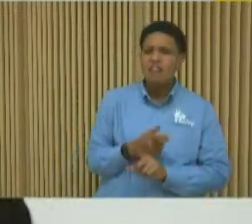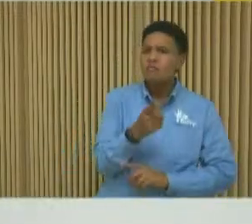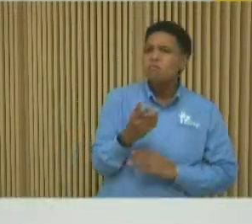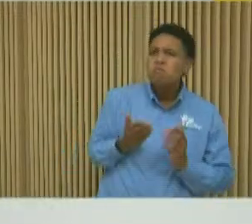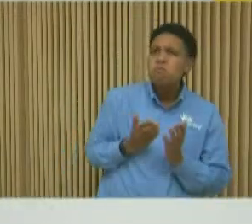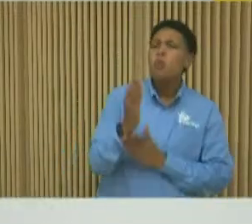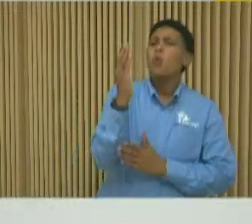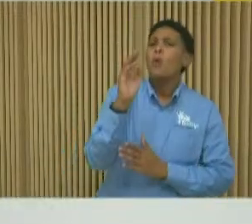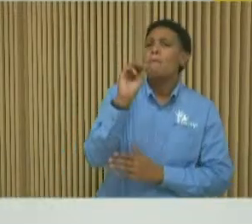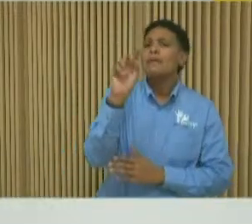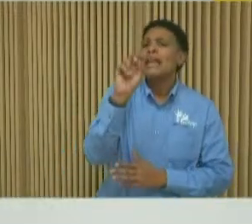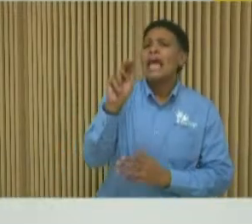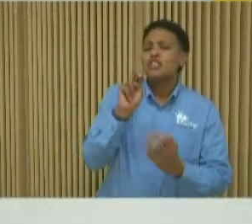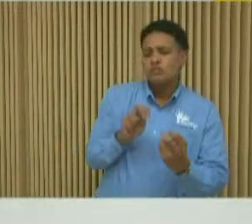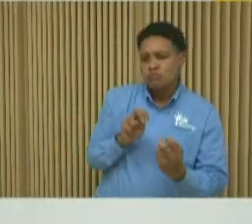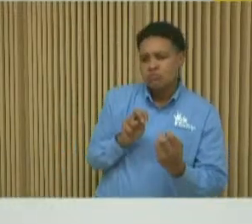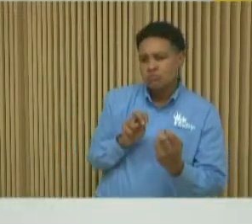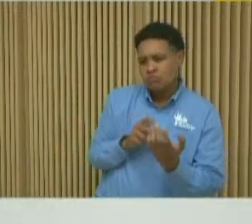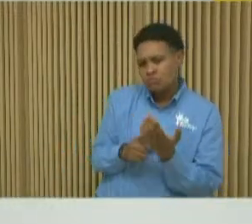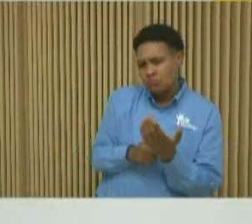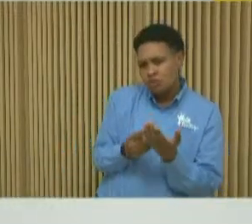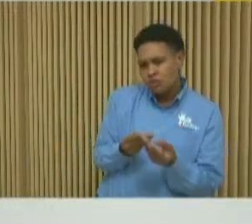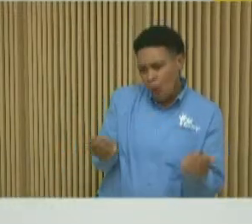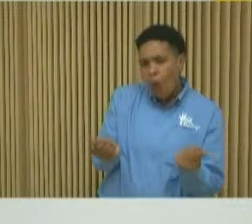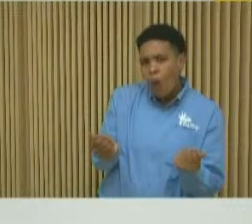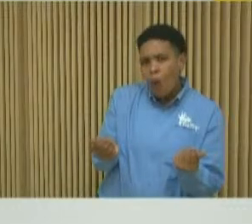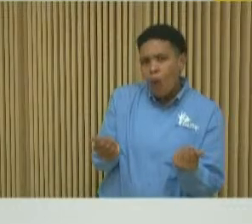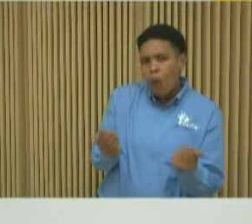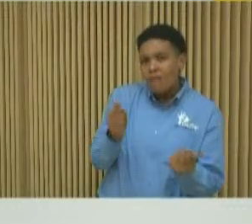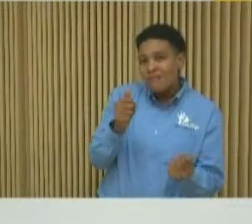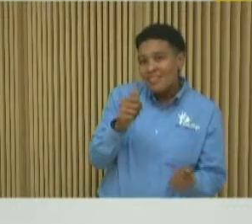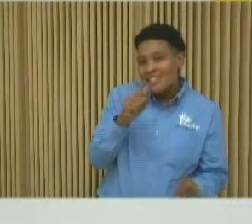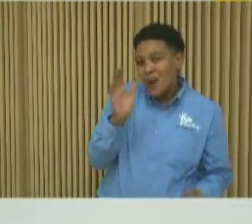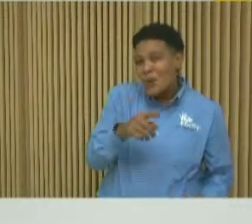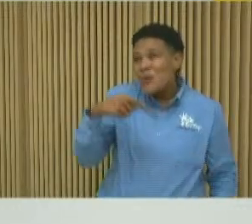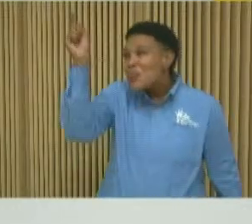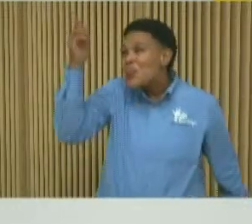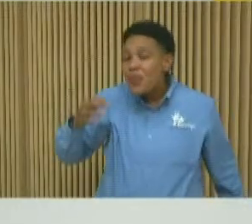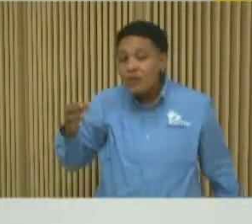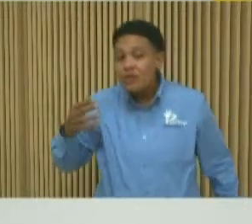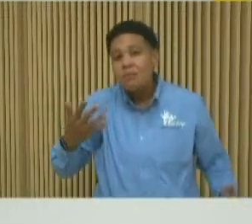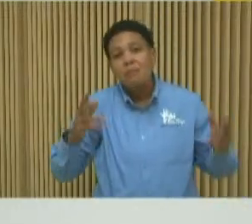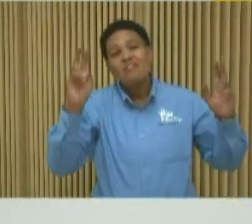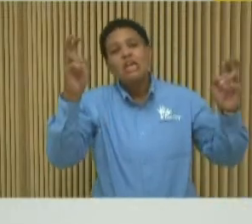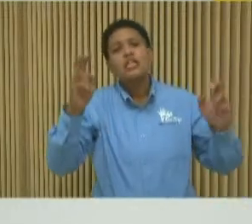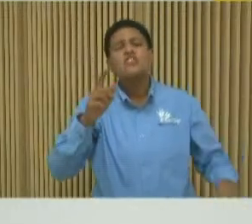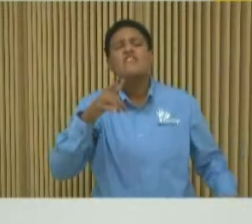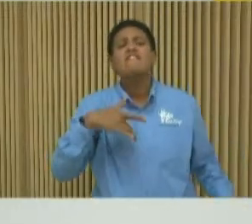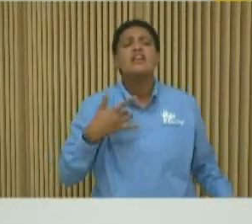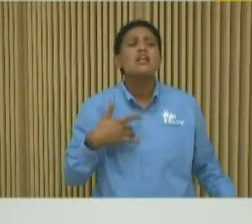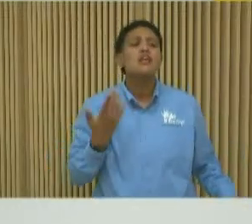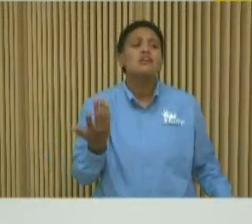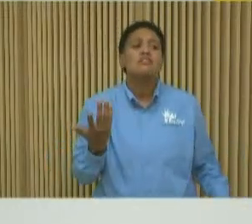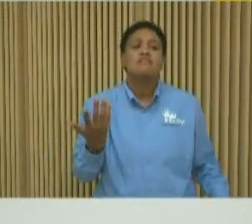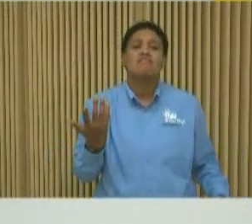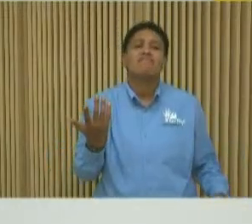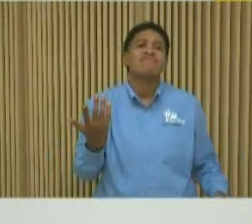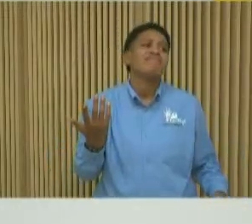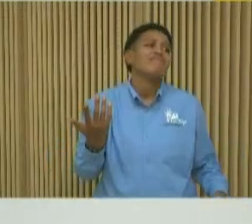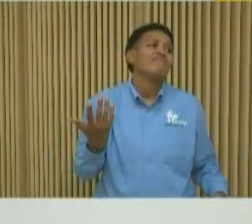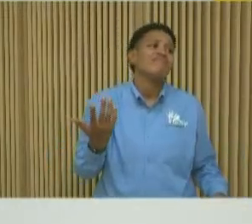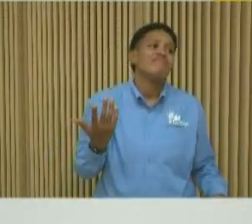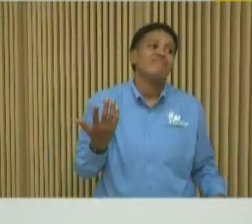through mediation, as opposed to not doing that, you may have an issue of wounding or malicious wounding that if